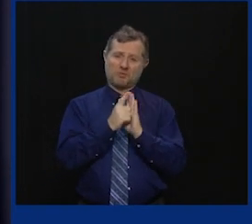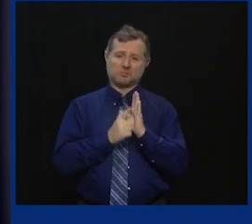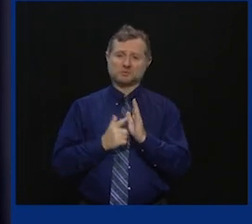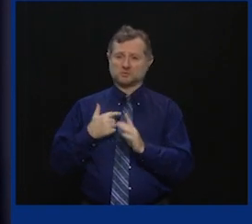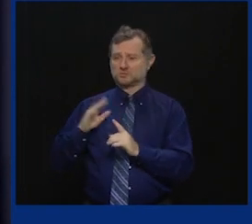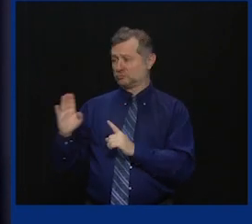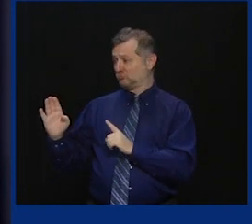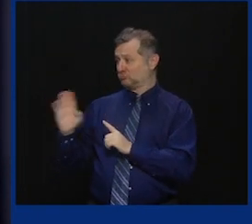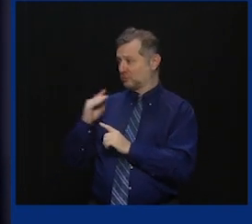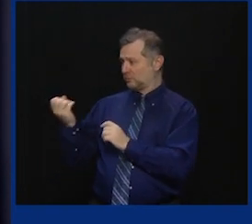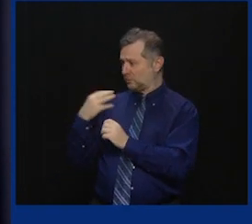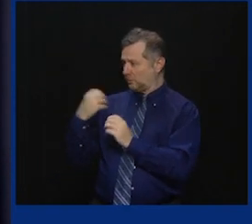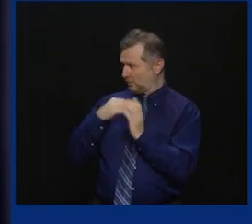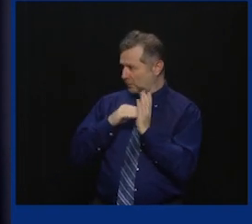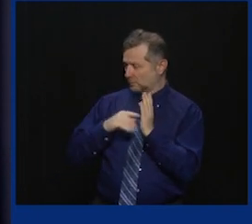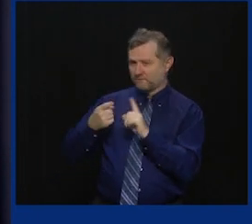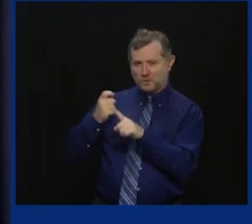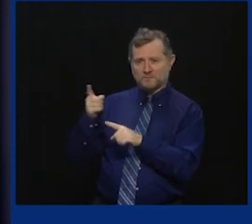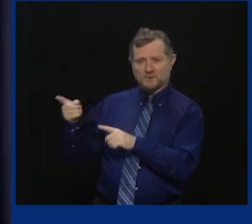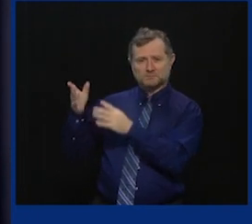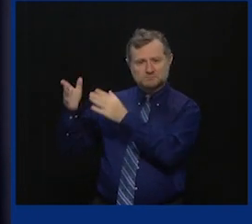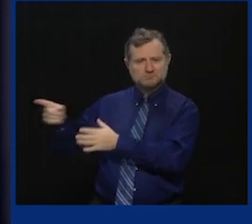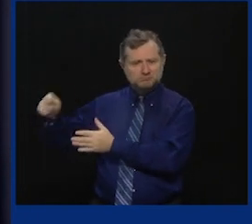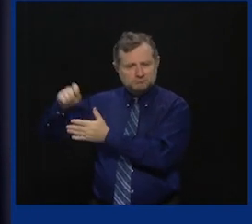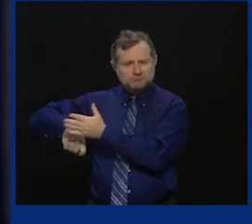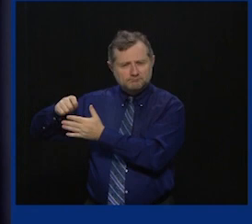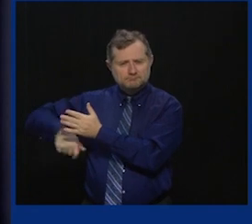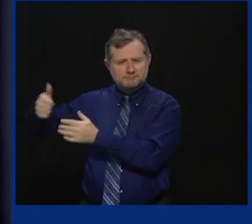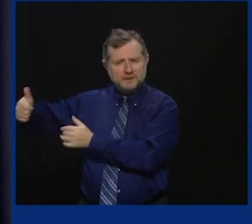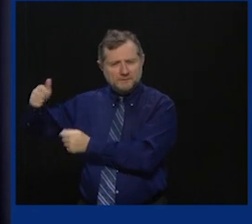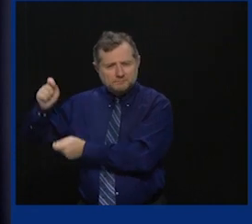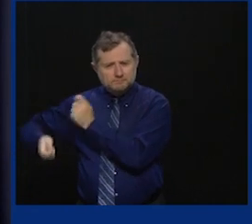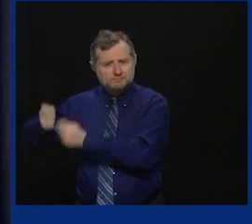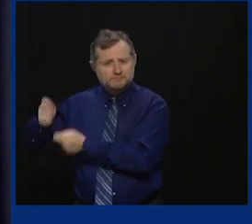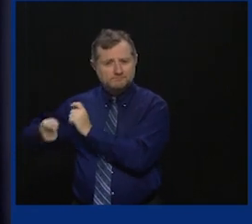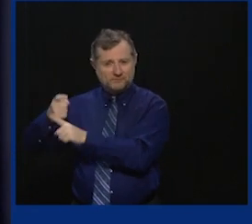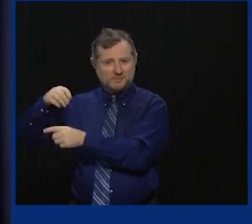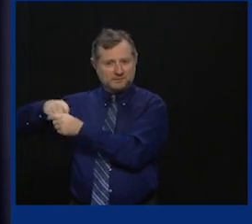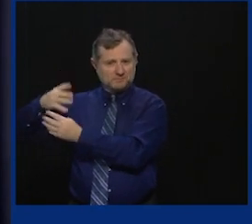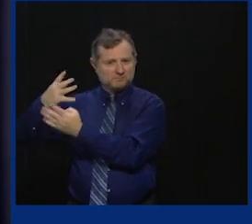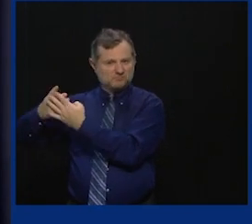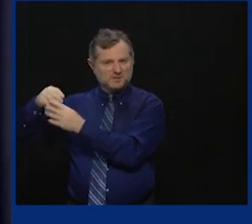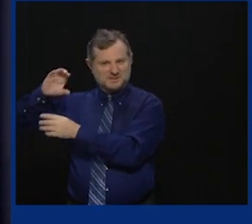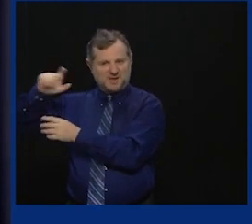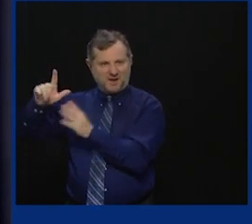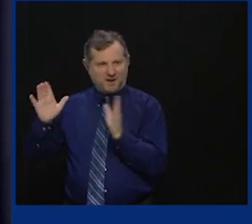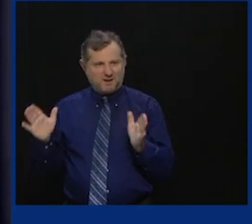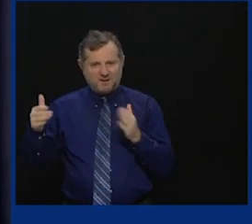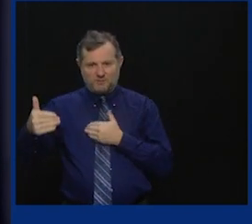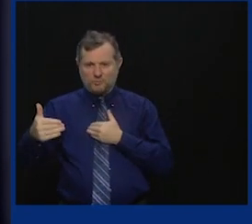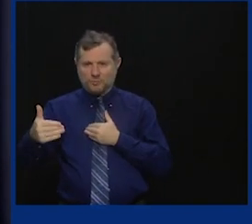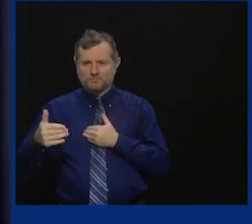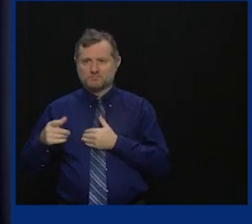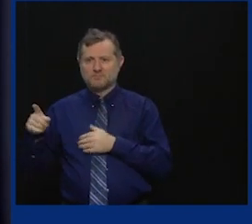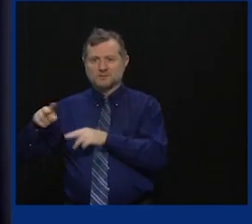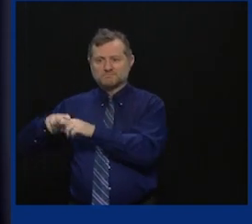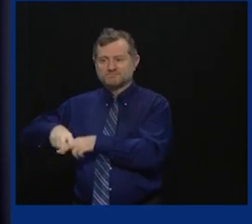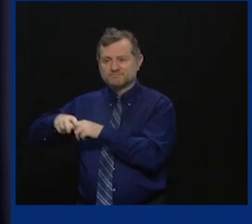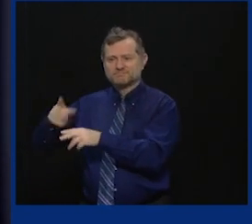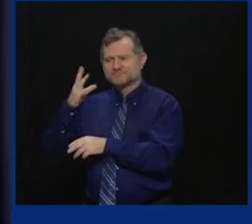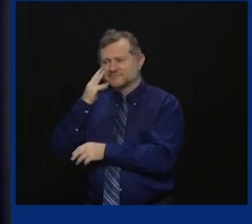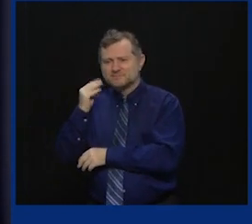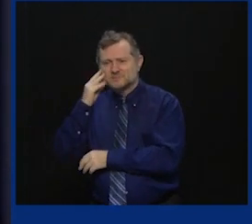bill from his prison cell, drawing on his expertise as someone who has been on parole in the past and